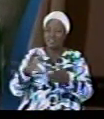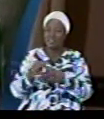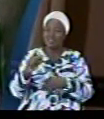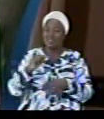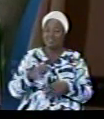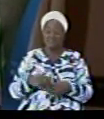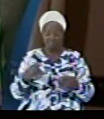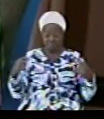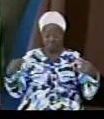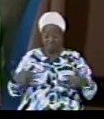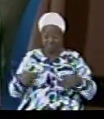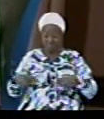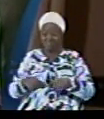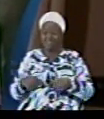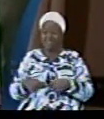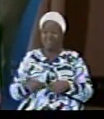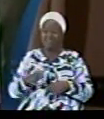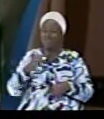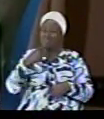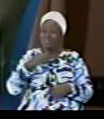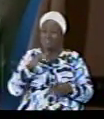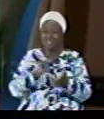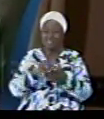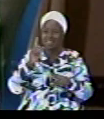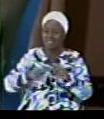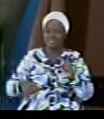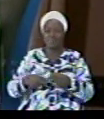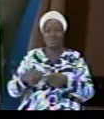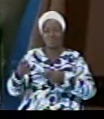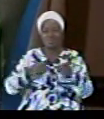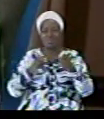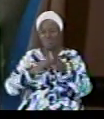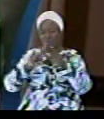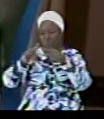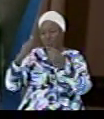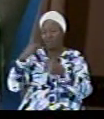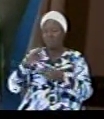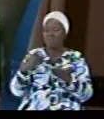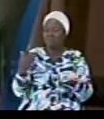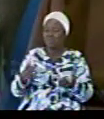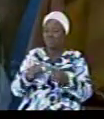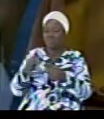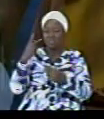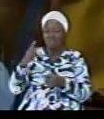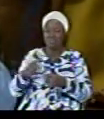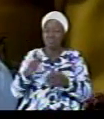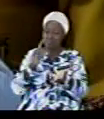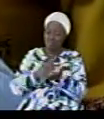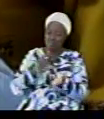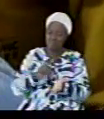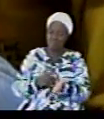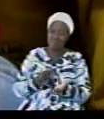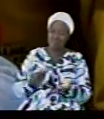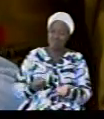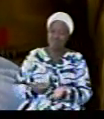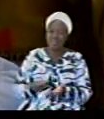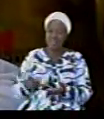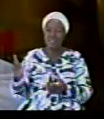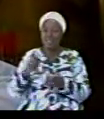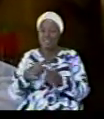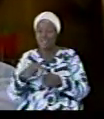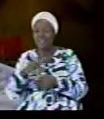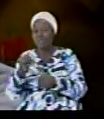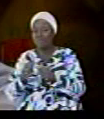that I cannot control. I've gone for medical treatment. Even people around me, my neighbors, try to bring